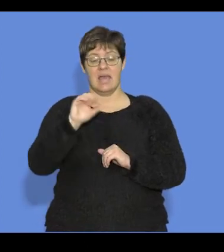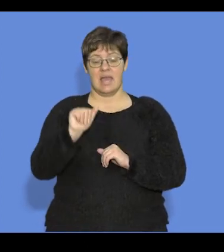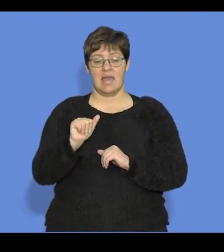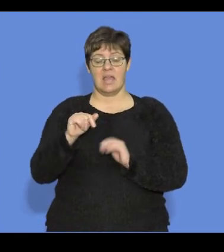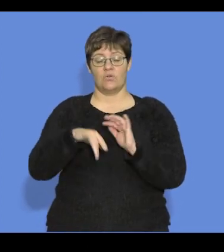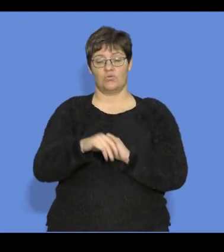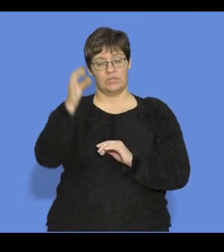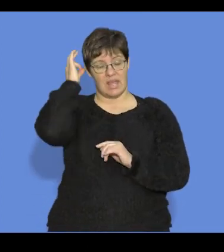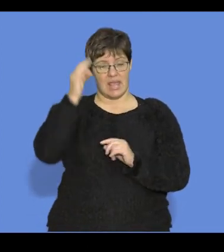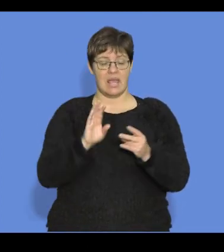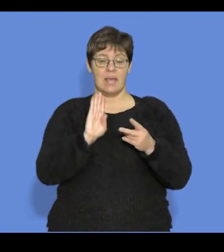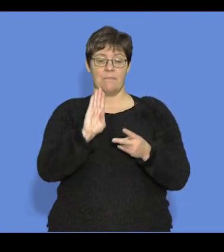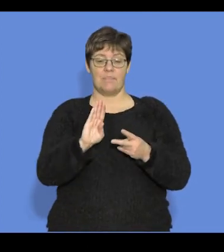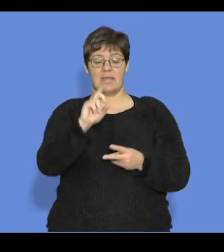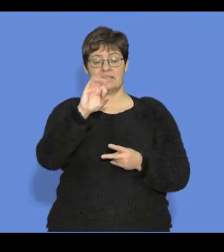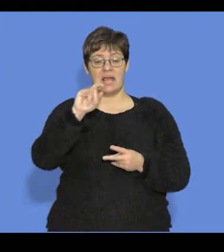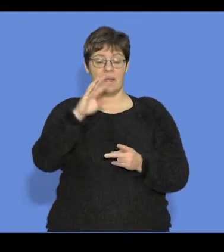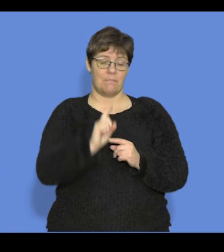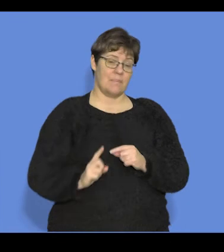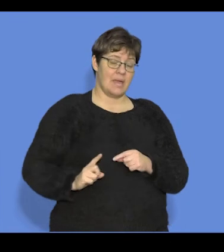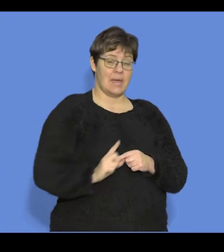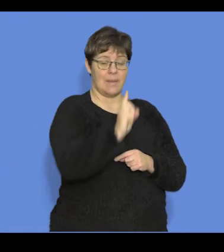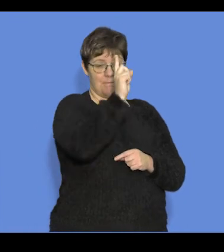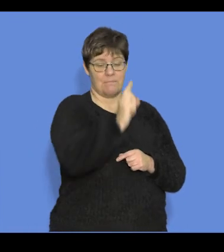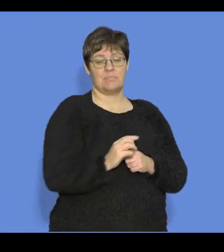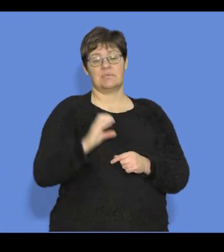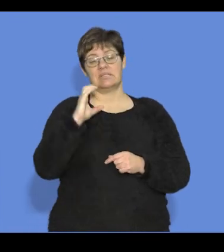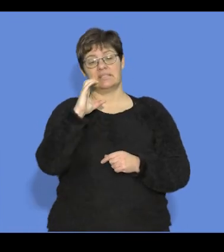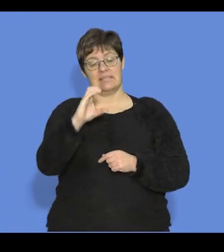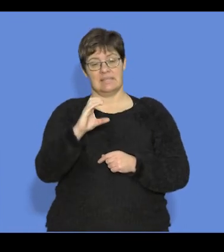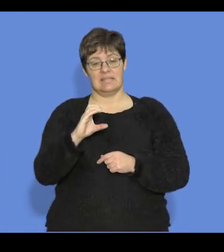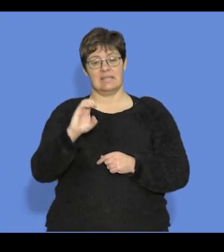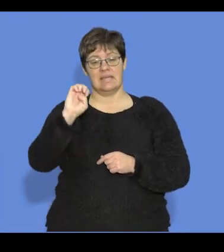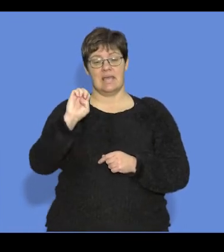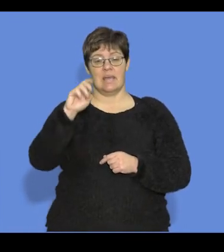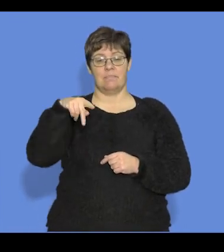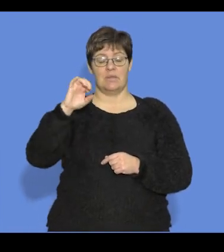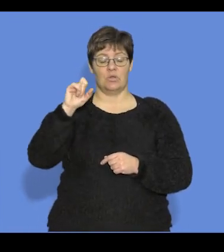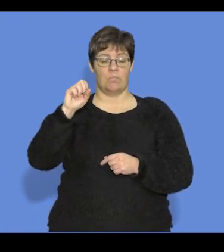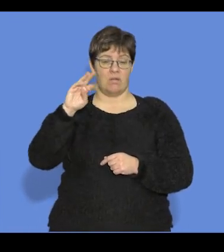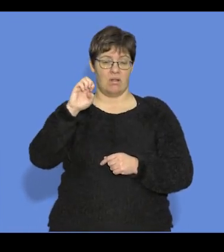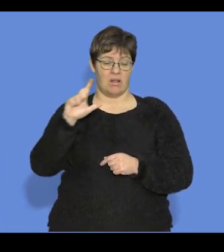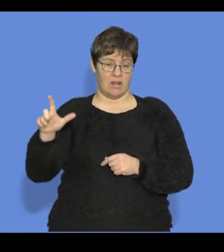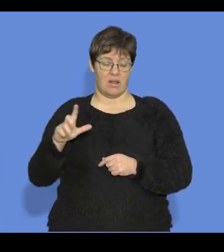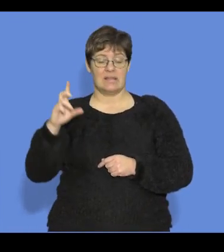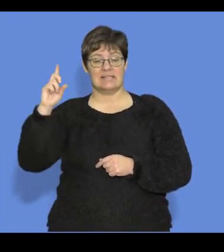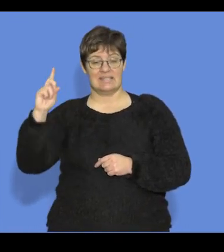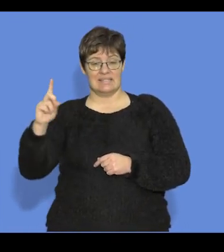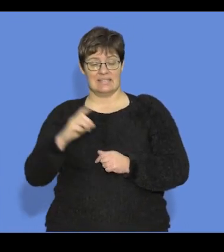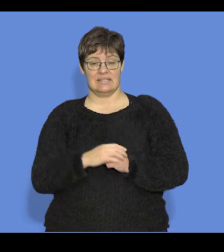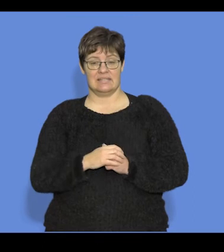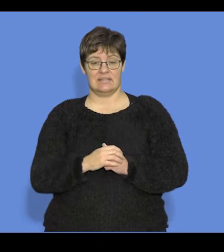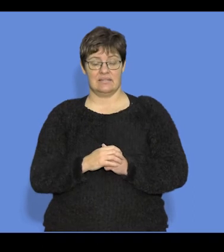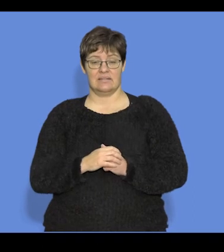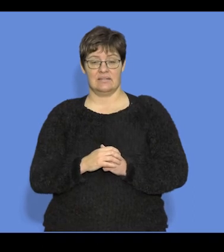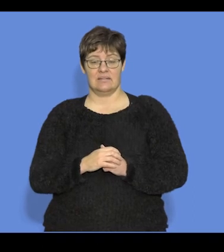root hair, B is the xylem going all the way up, C is an epidermal cell, and D